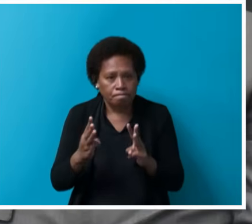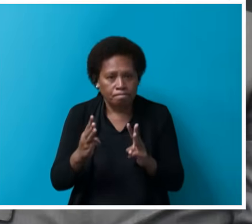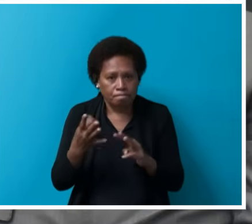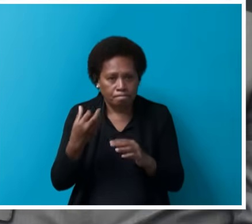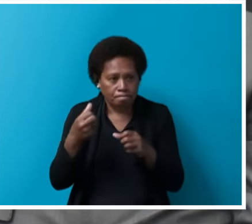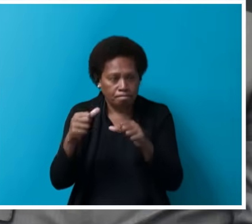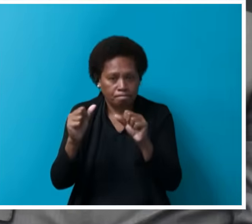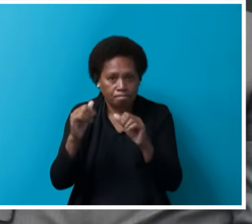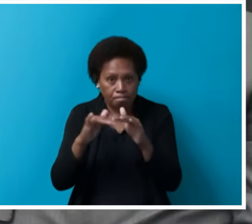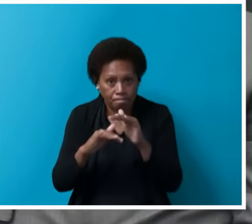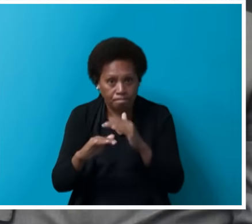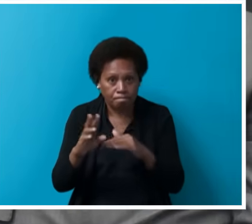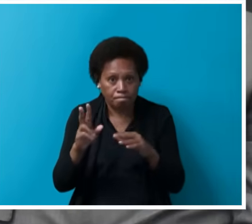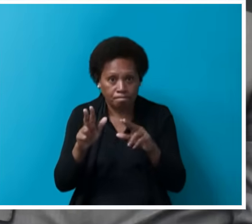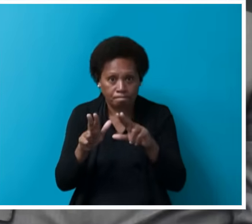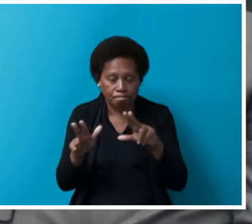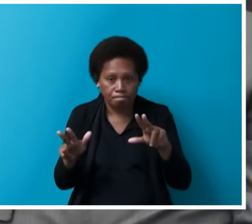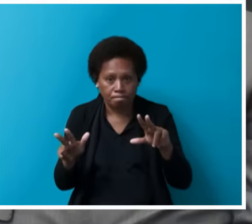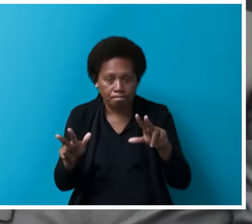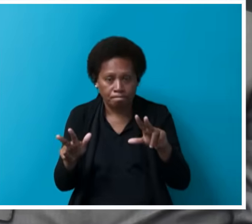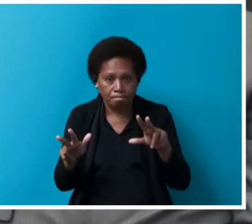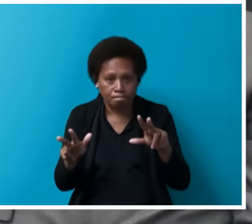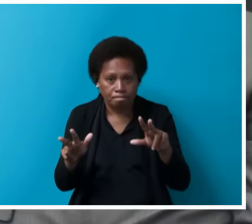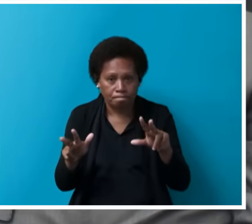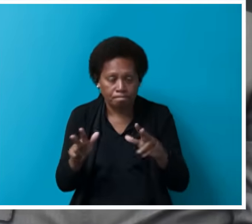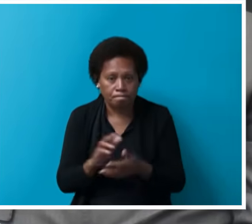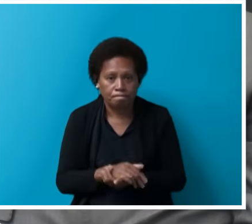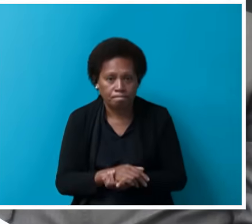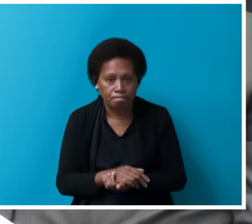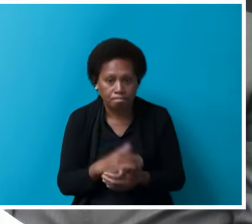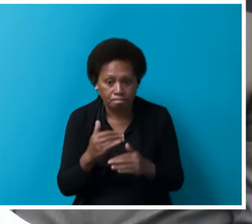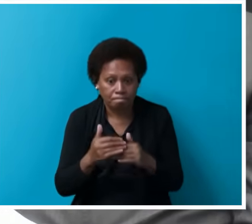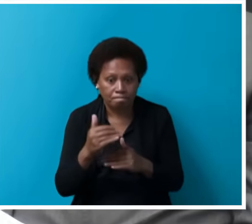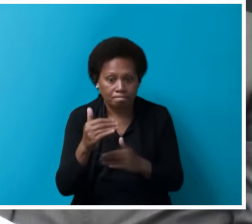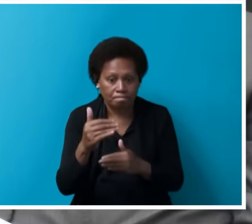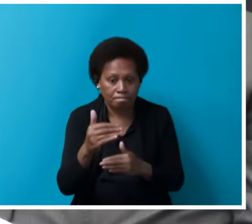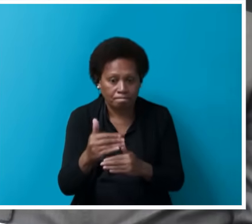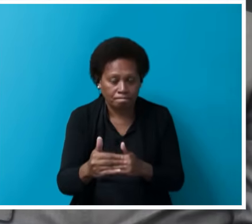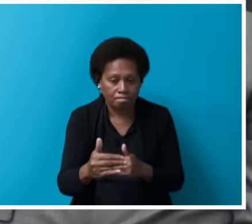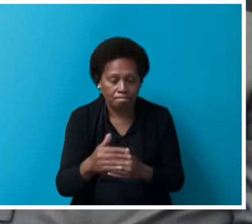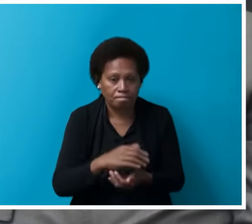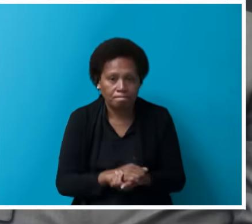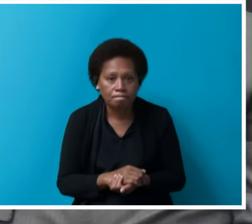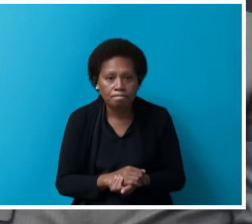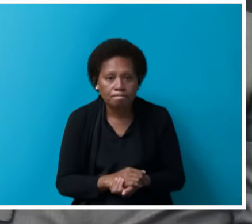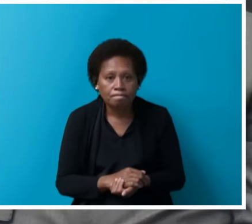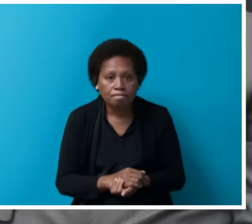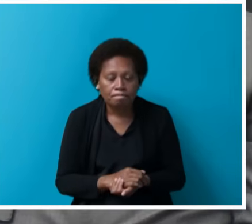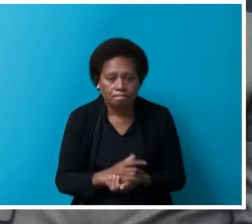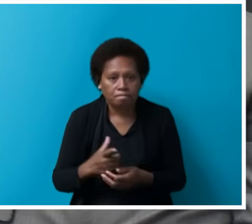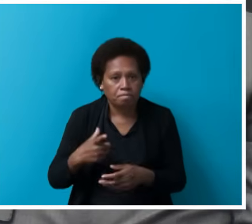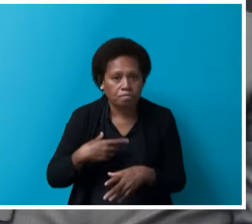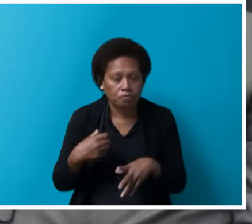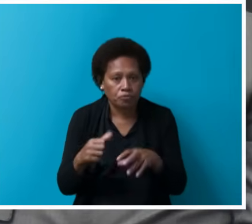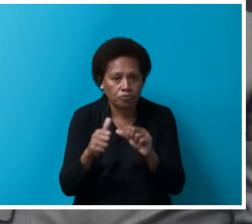Banwa Levu as a whole, Mr. Speaker, is booming. And part of the reason why agriculture is picking up, and Honorable